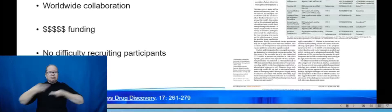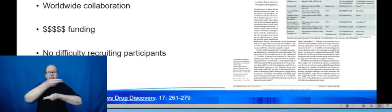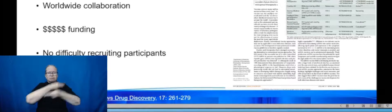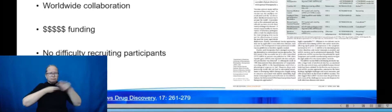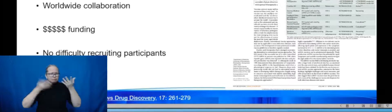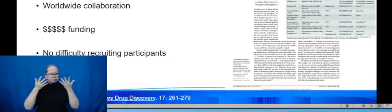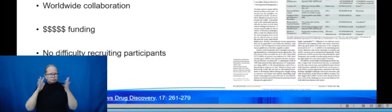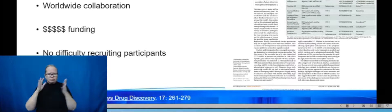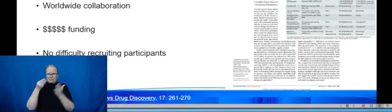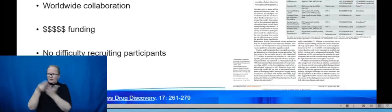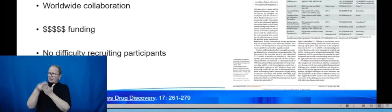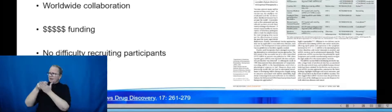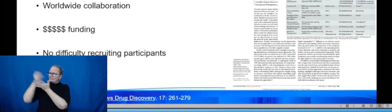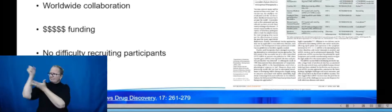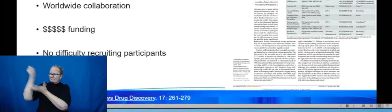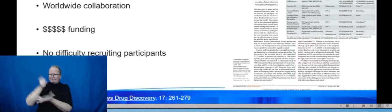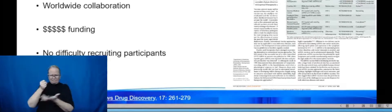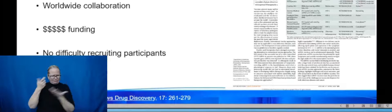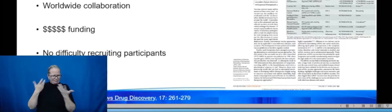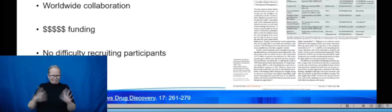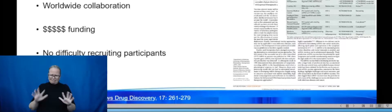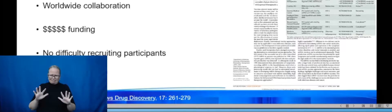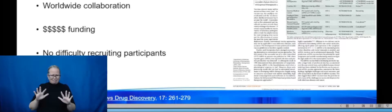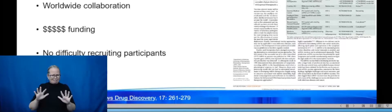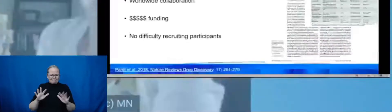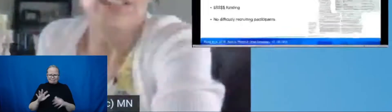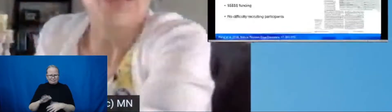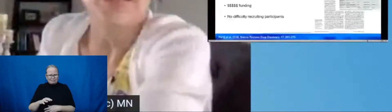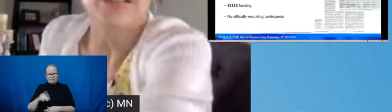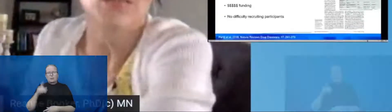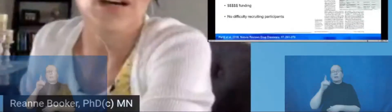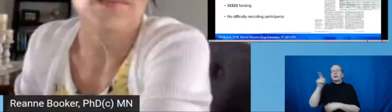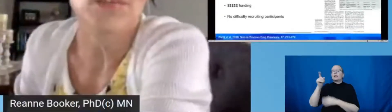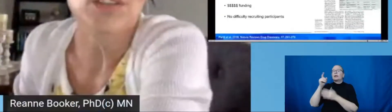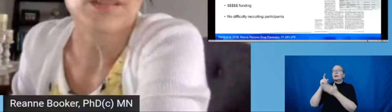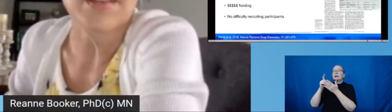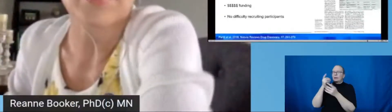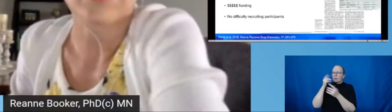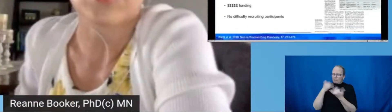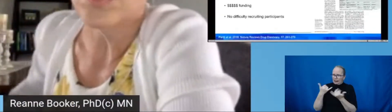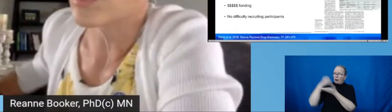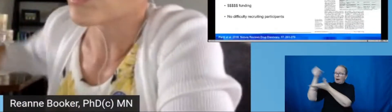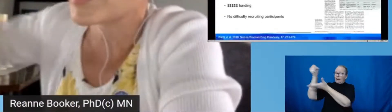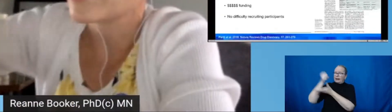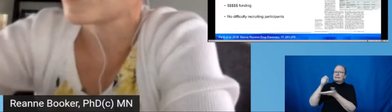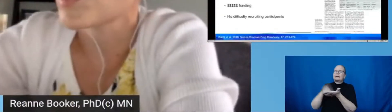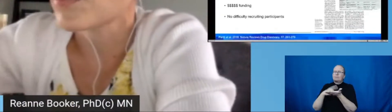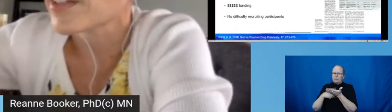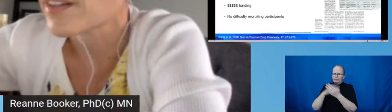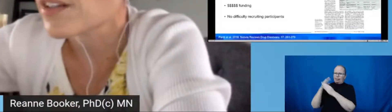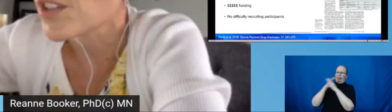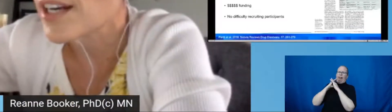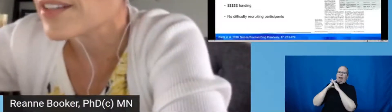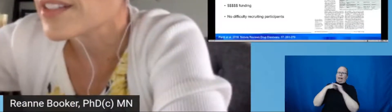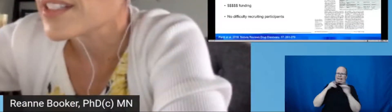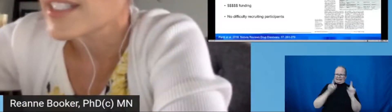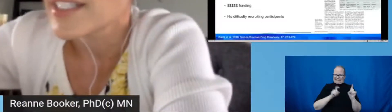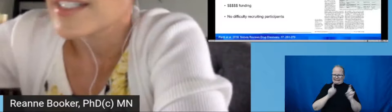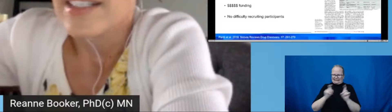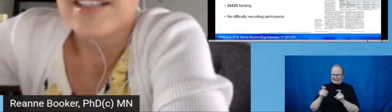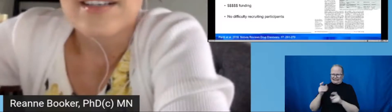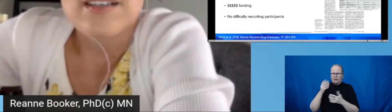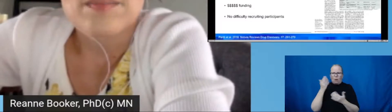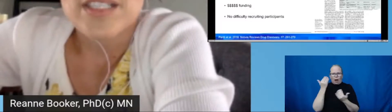And then they also had the benefit of easily recruiting participants, which is something that is also quite unusual for clinical trials.